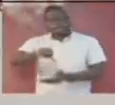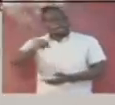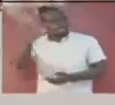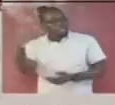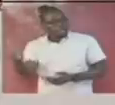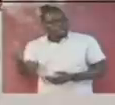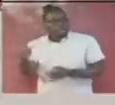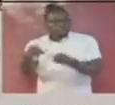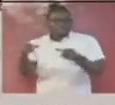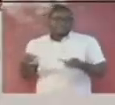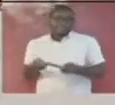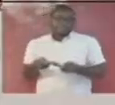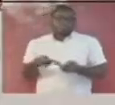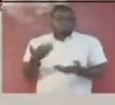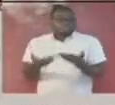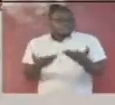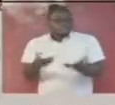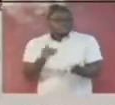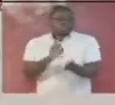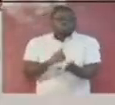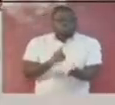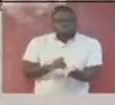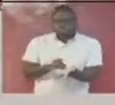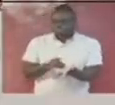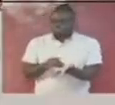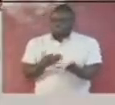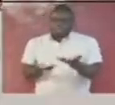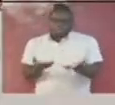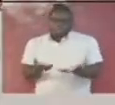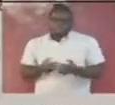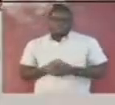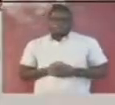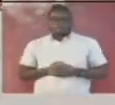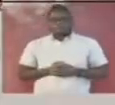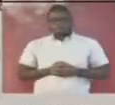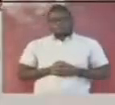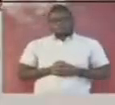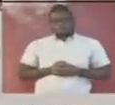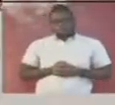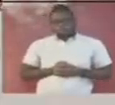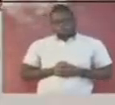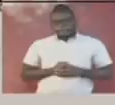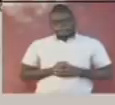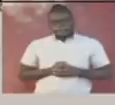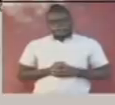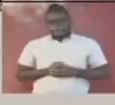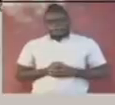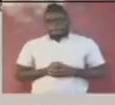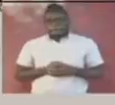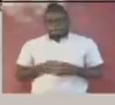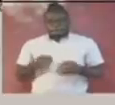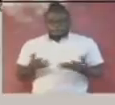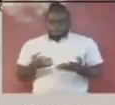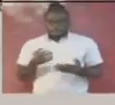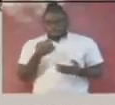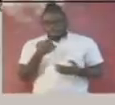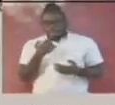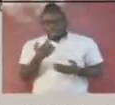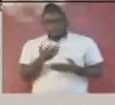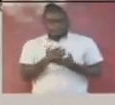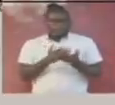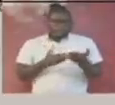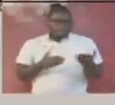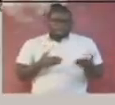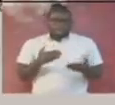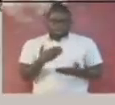tips, I'm also anxious to share with you some resources where you can get that help if you